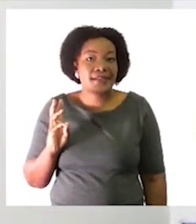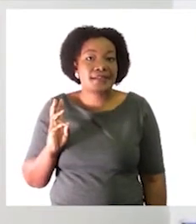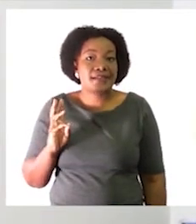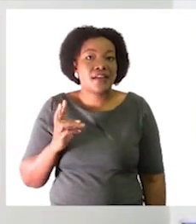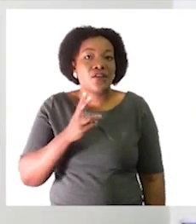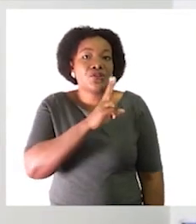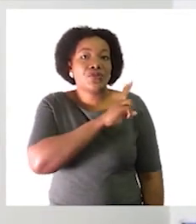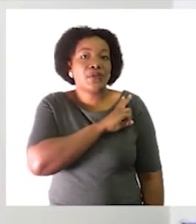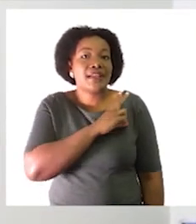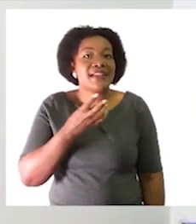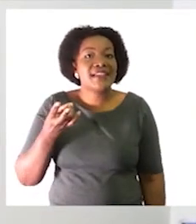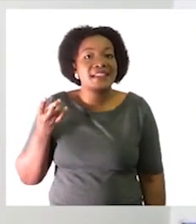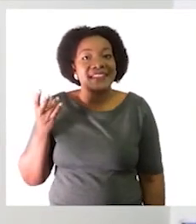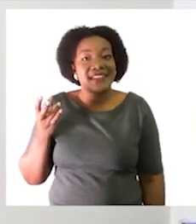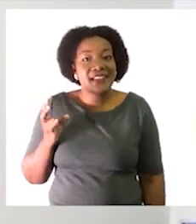26,